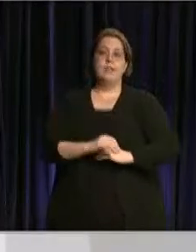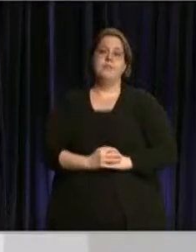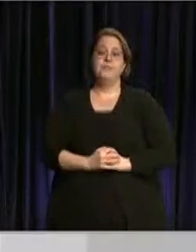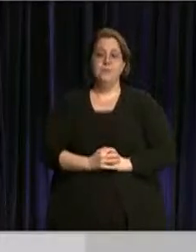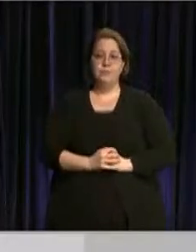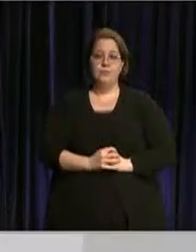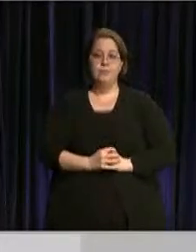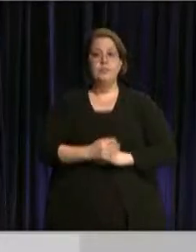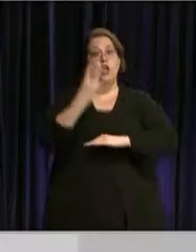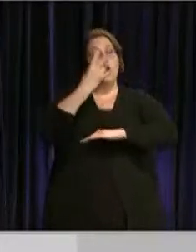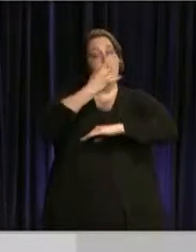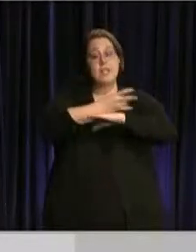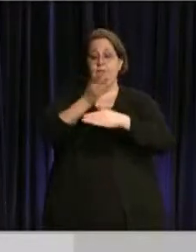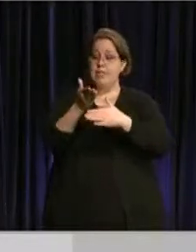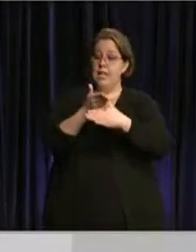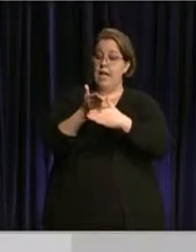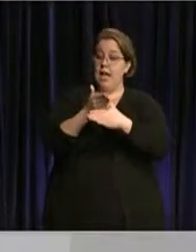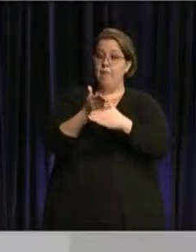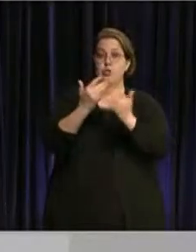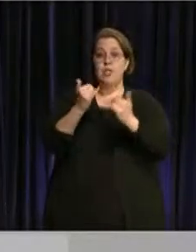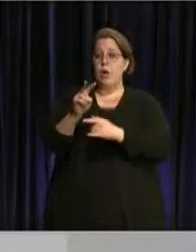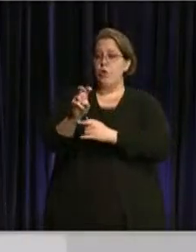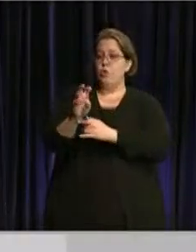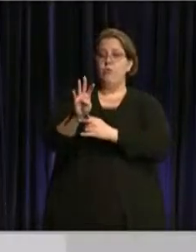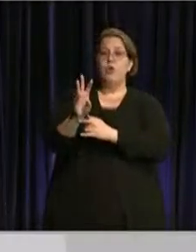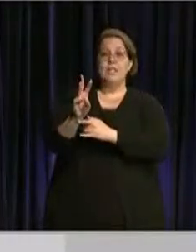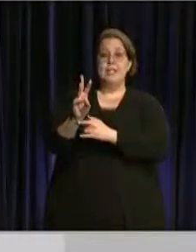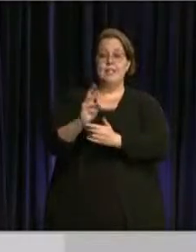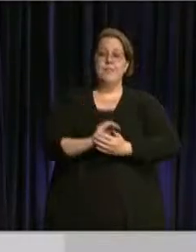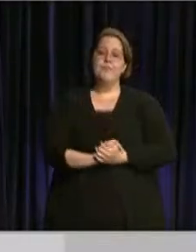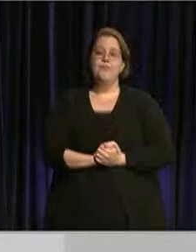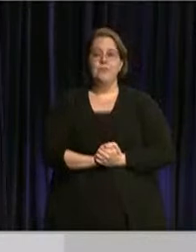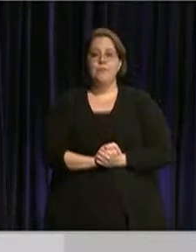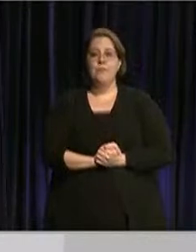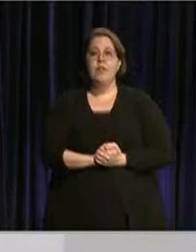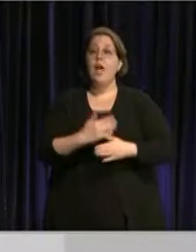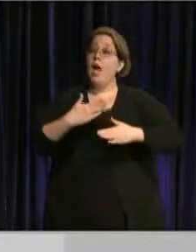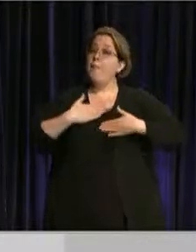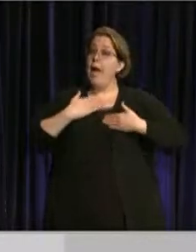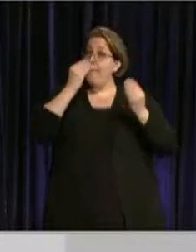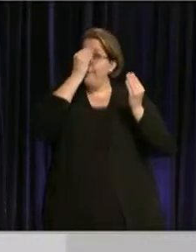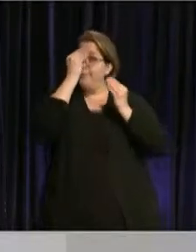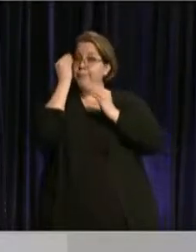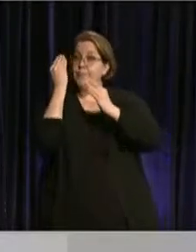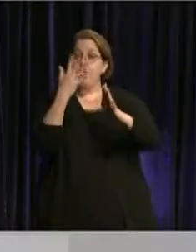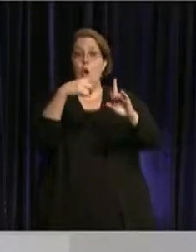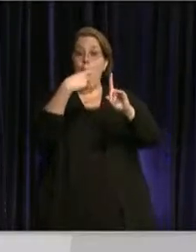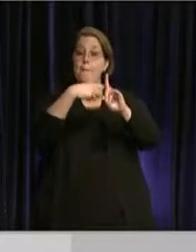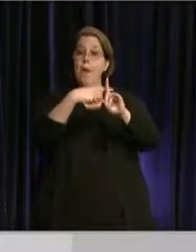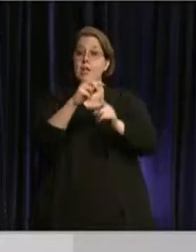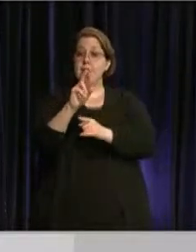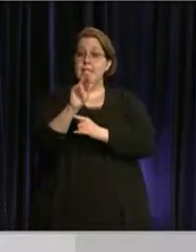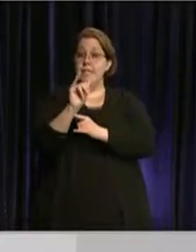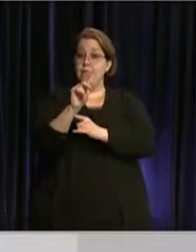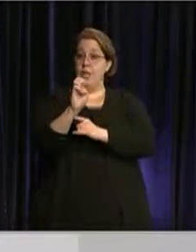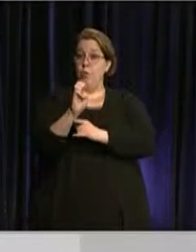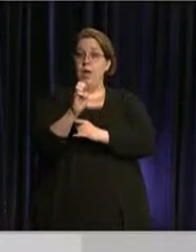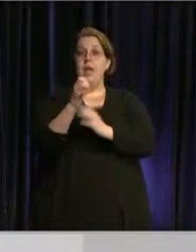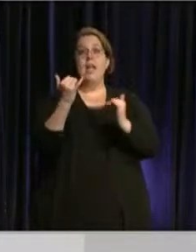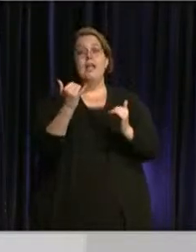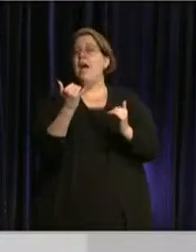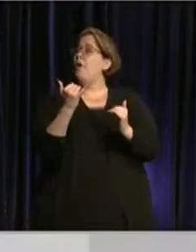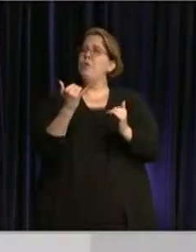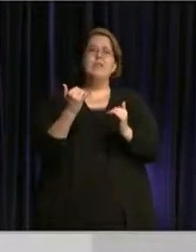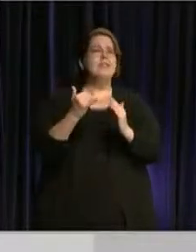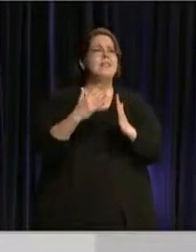216,339. Our 7-day rolling average is now 246. I'm pleased to report that our positivity rate is at an